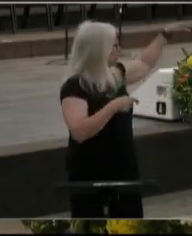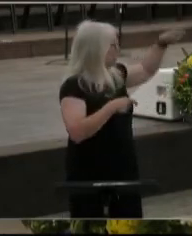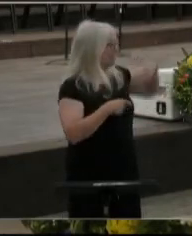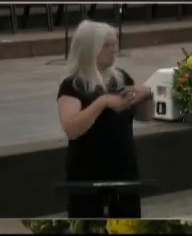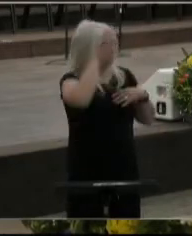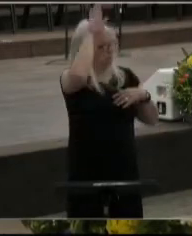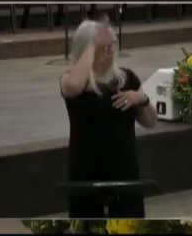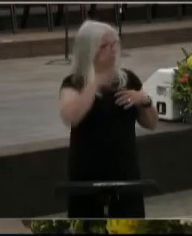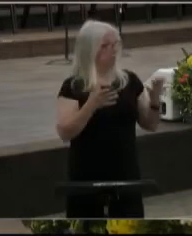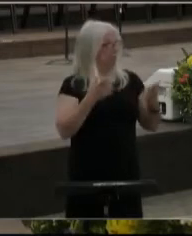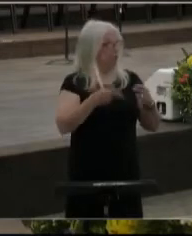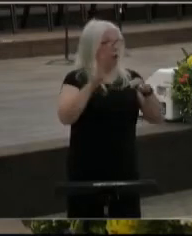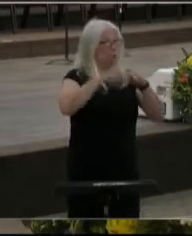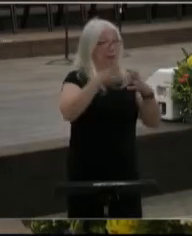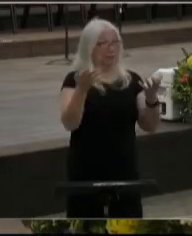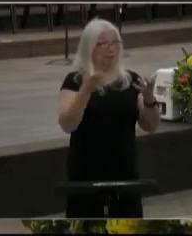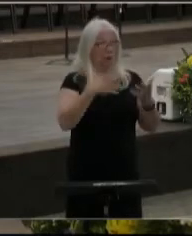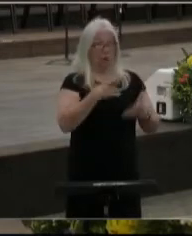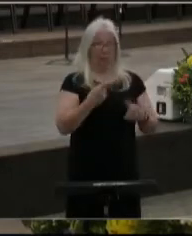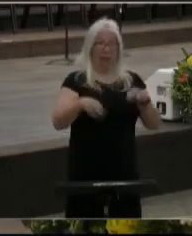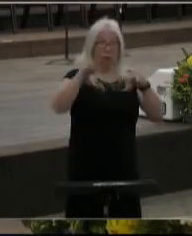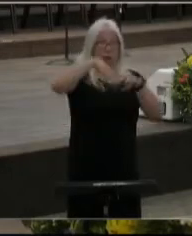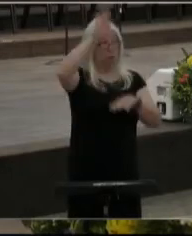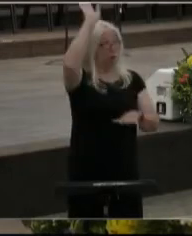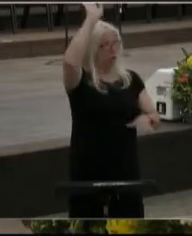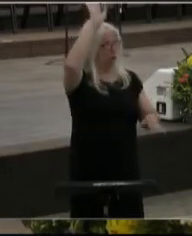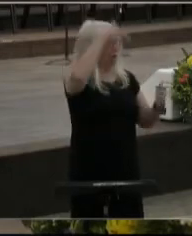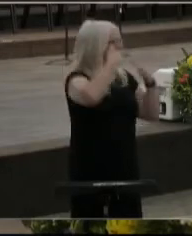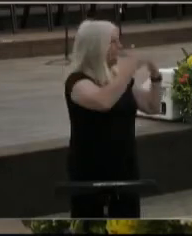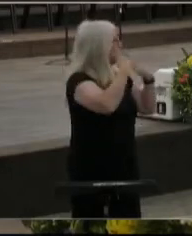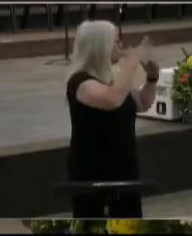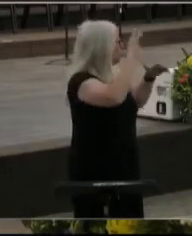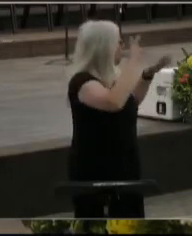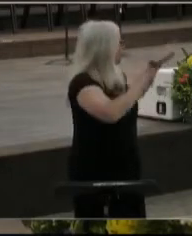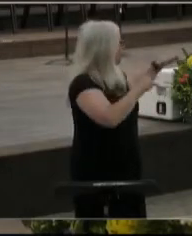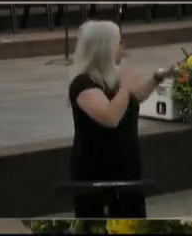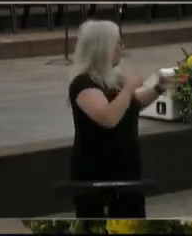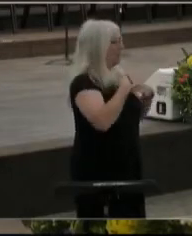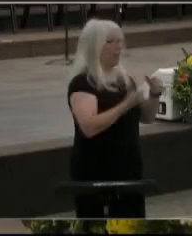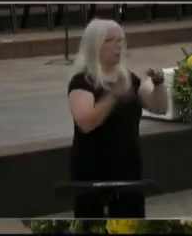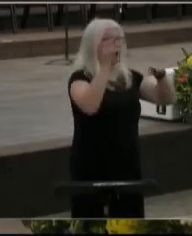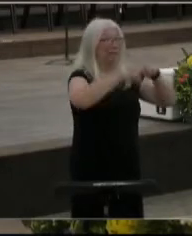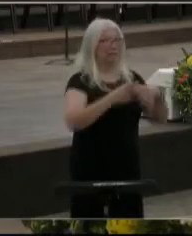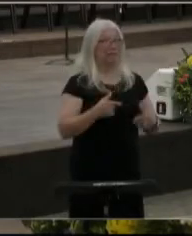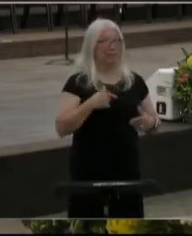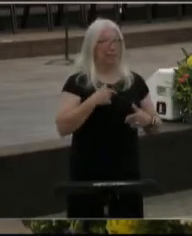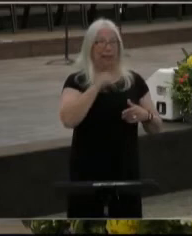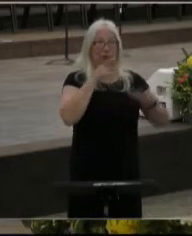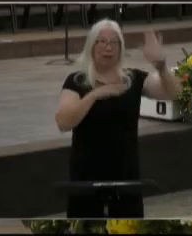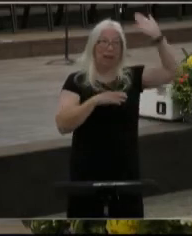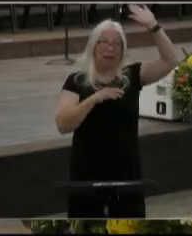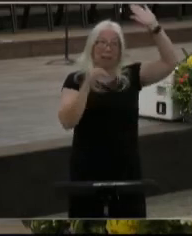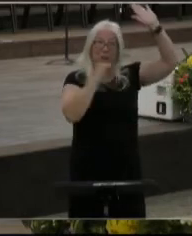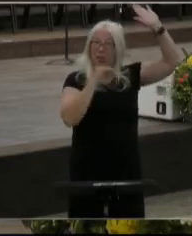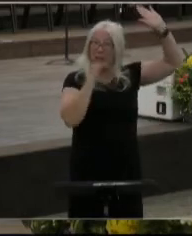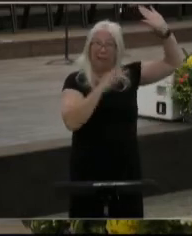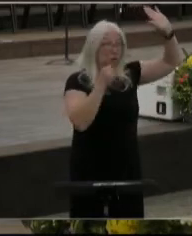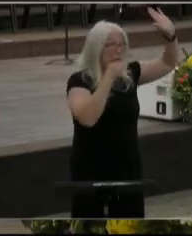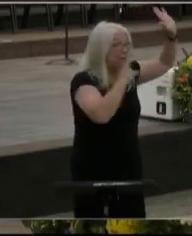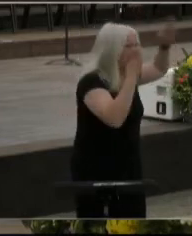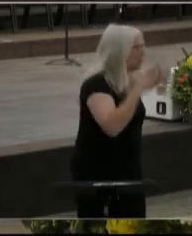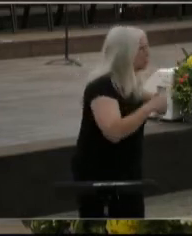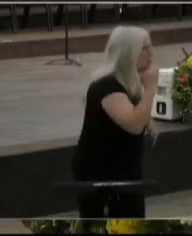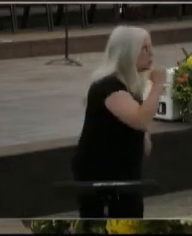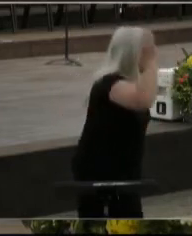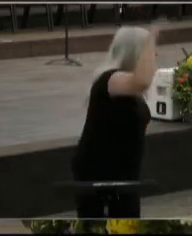like, I ain't raising my hand. How many would like a raise? Raise your hand. Thank you, Brother Rand. I mean, how many of y'all like a raise? If you ain't got your hand, raise your line. How many of y'all want to be